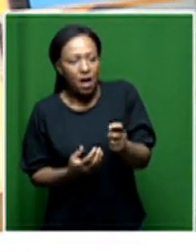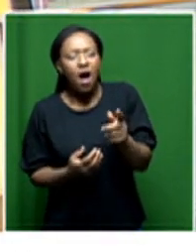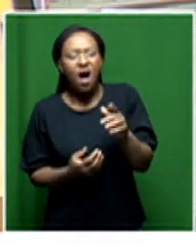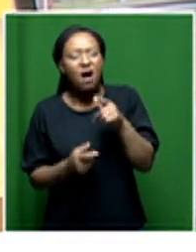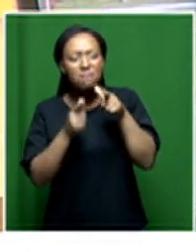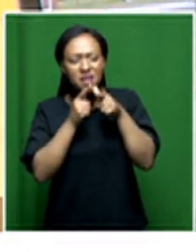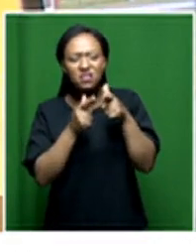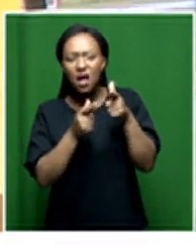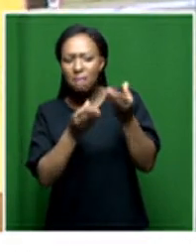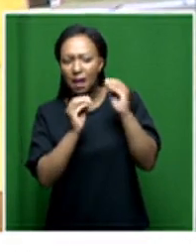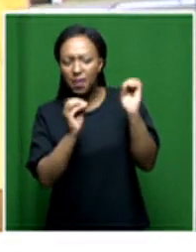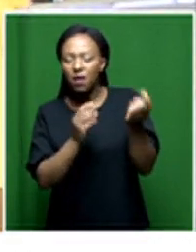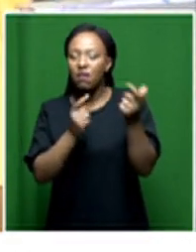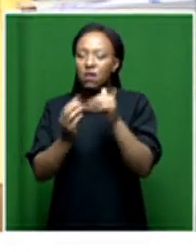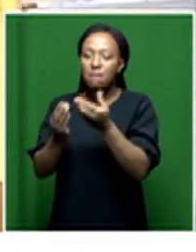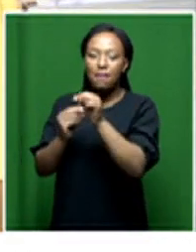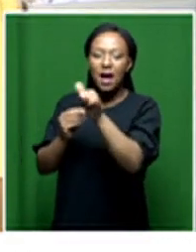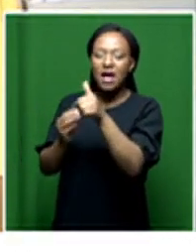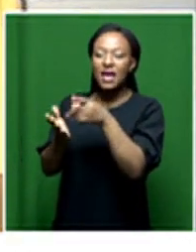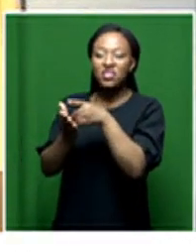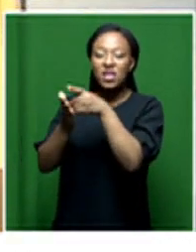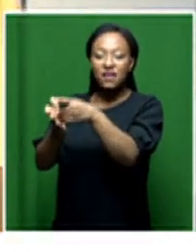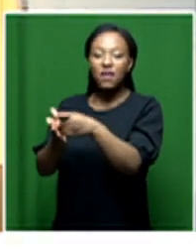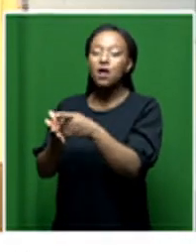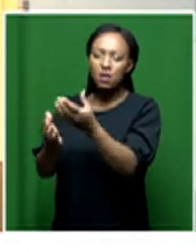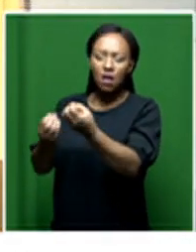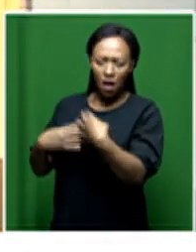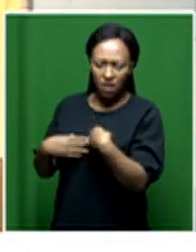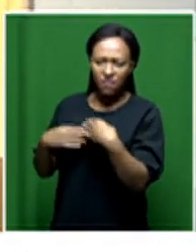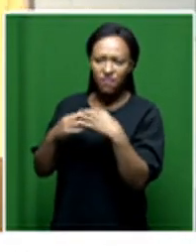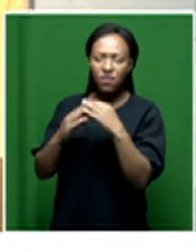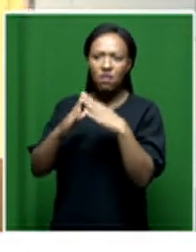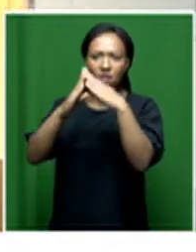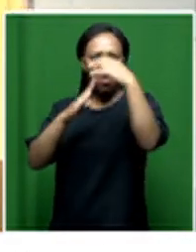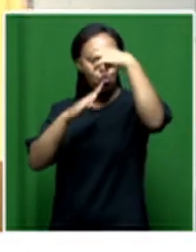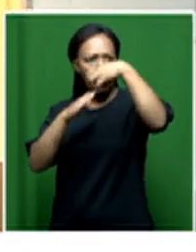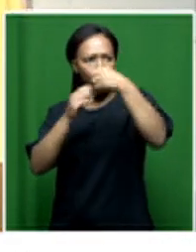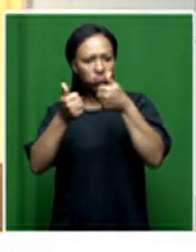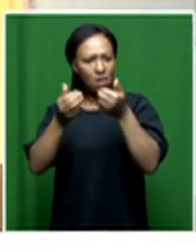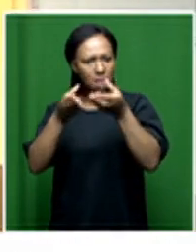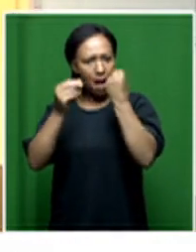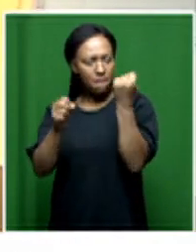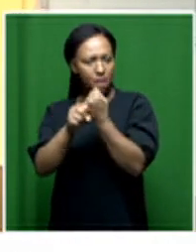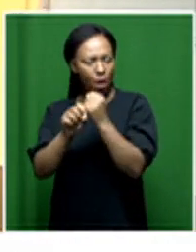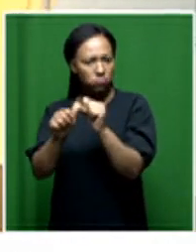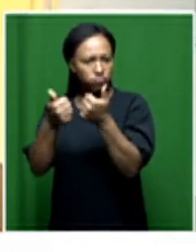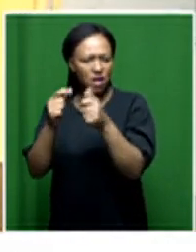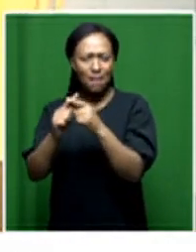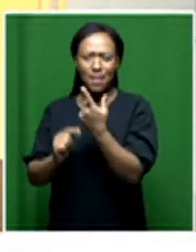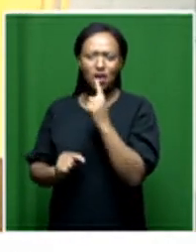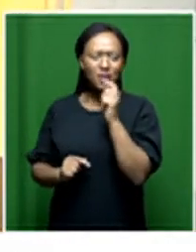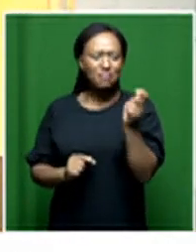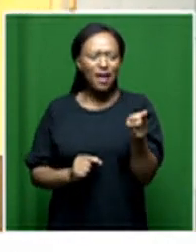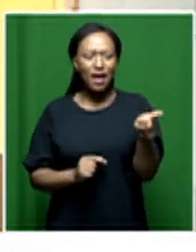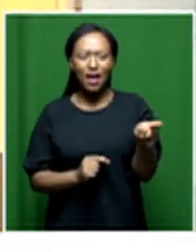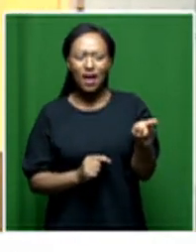another pizza delivery guy who actually brings it and puts the pizza on their roof. And then it works for them. But now we've got to pay the